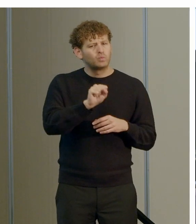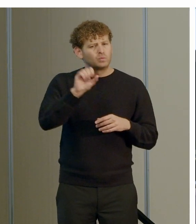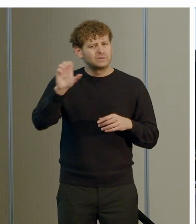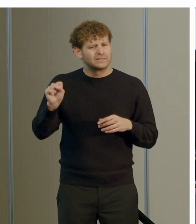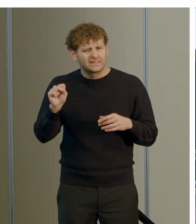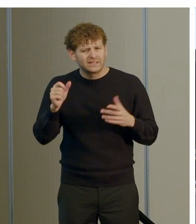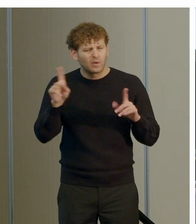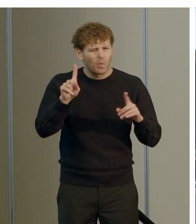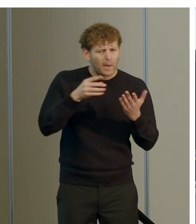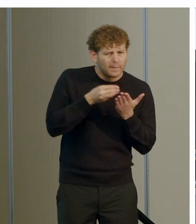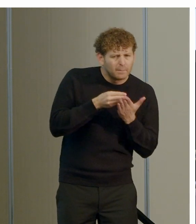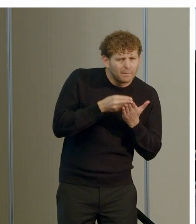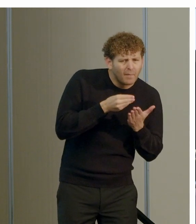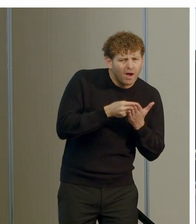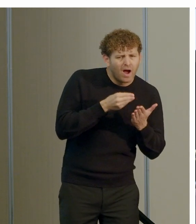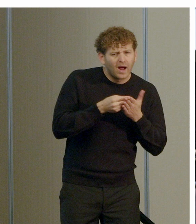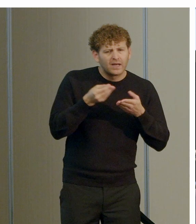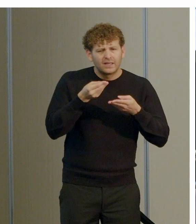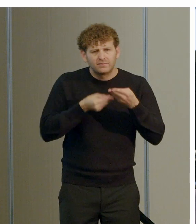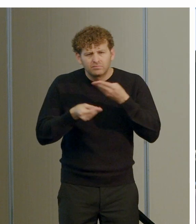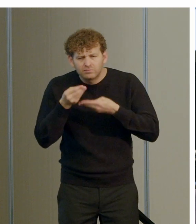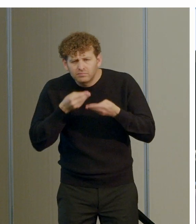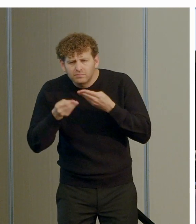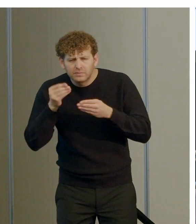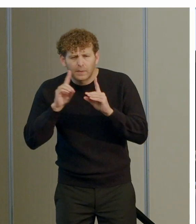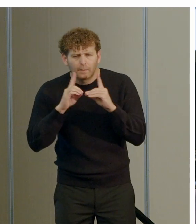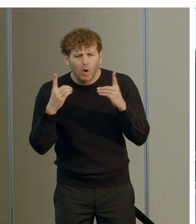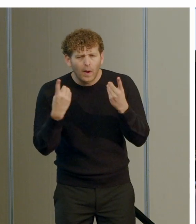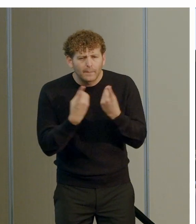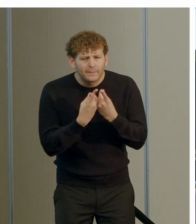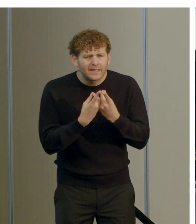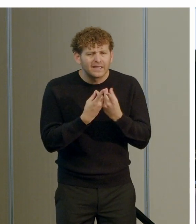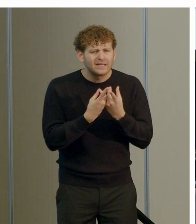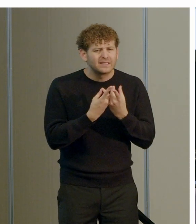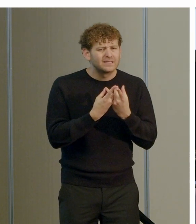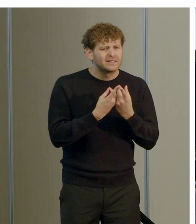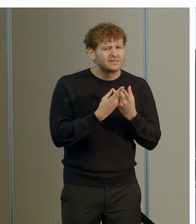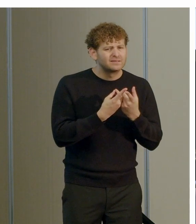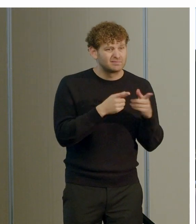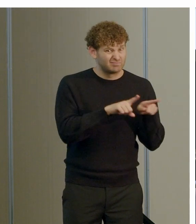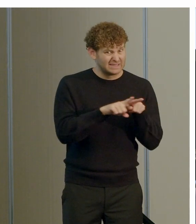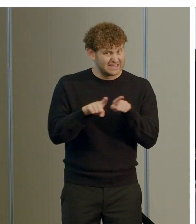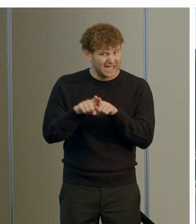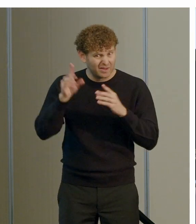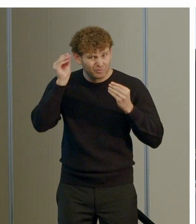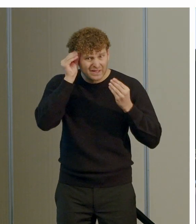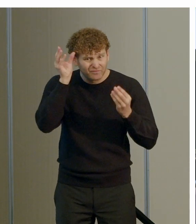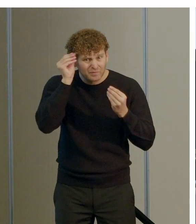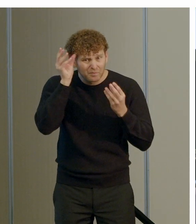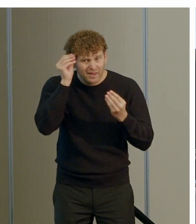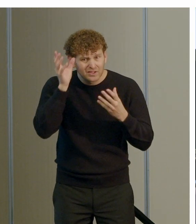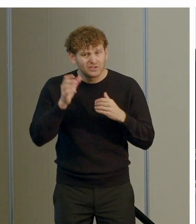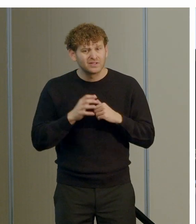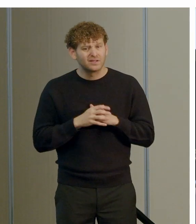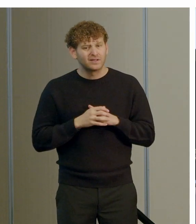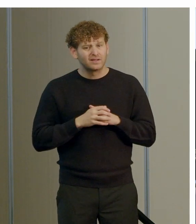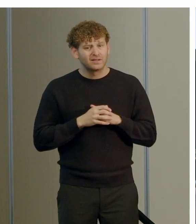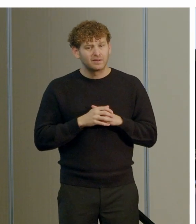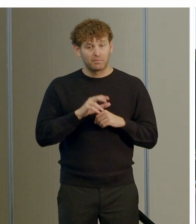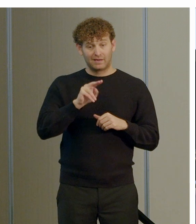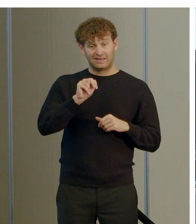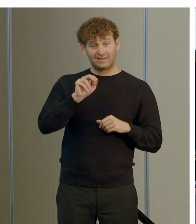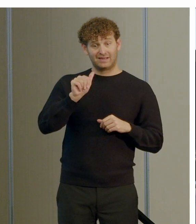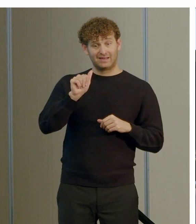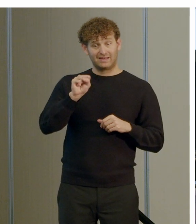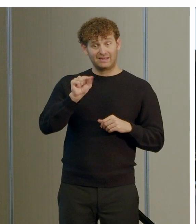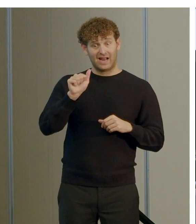and whatever the case may be, that is publicly available information that needs to be